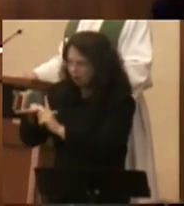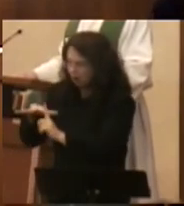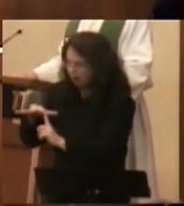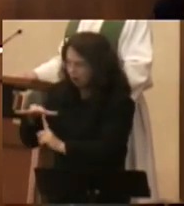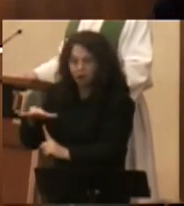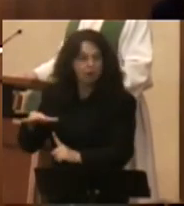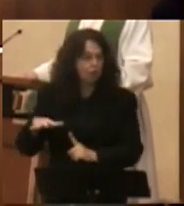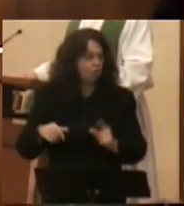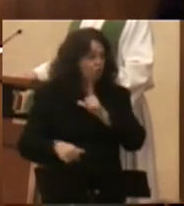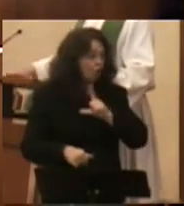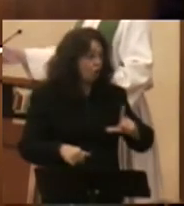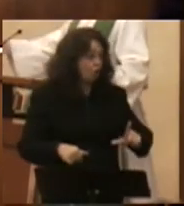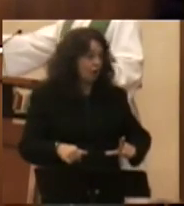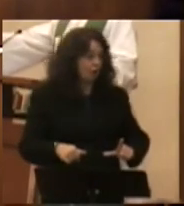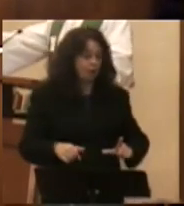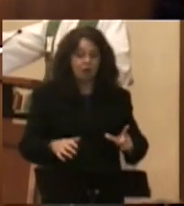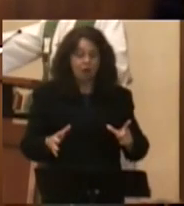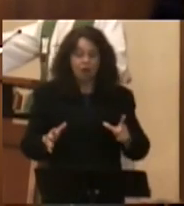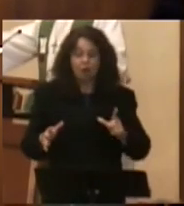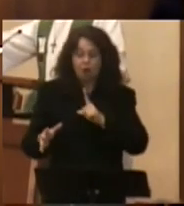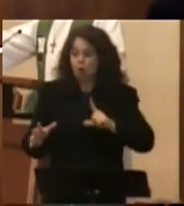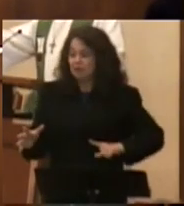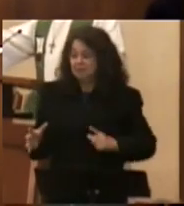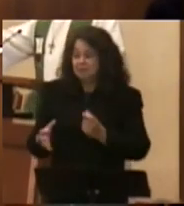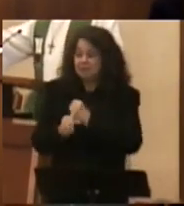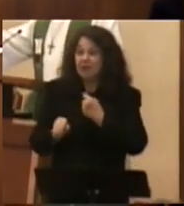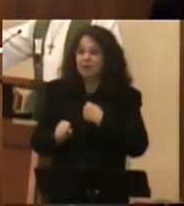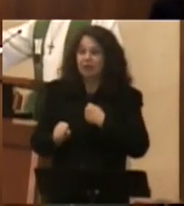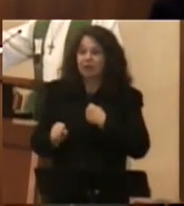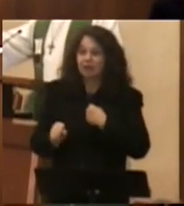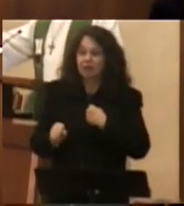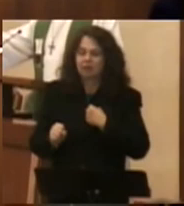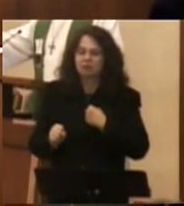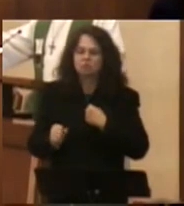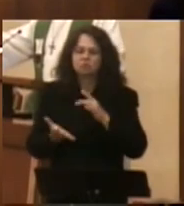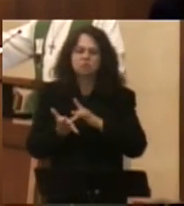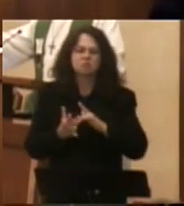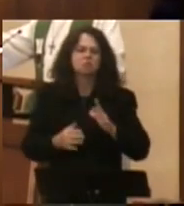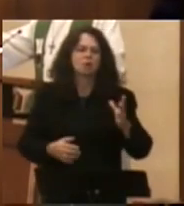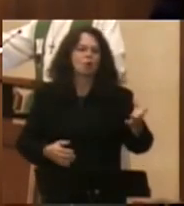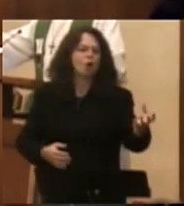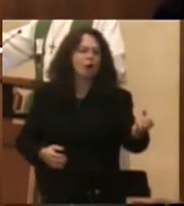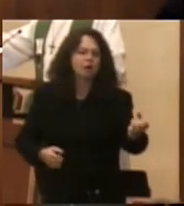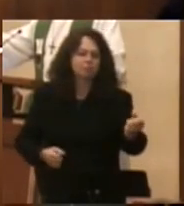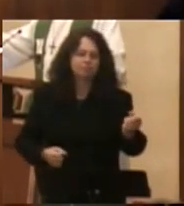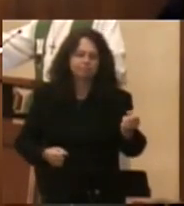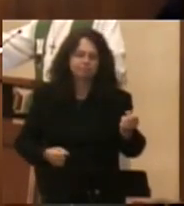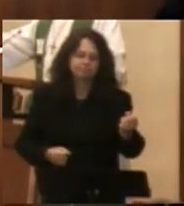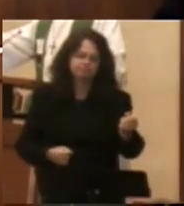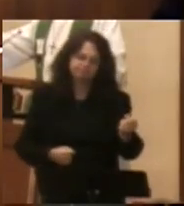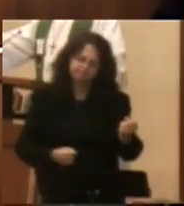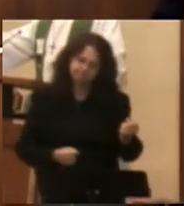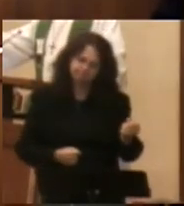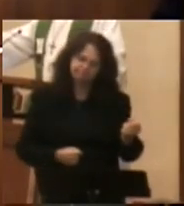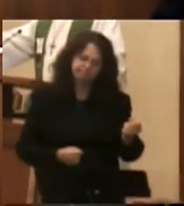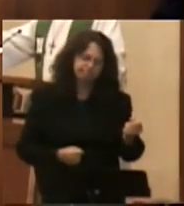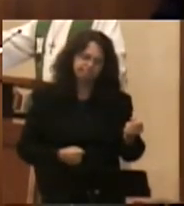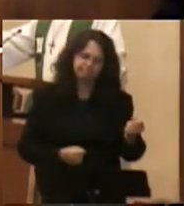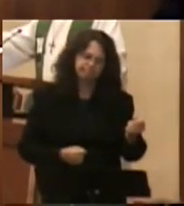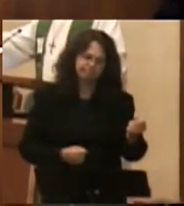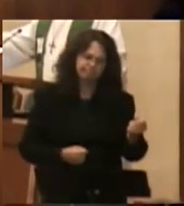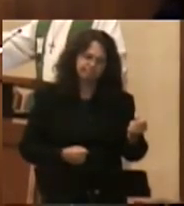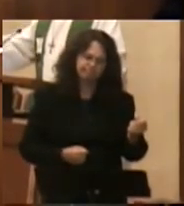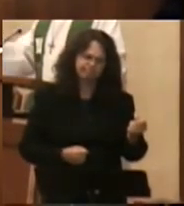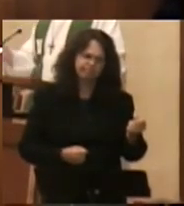me." Immediately, Jesus reached out his hand and caught him, saying to him,